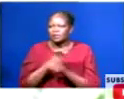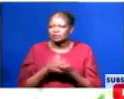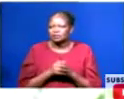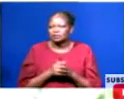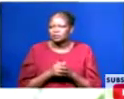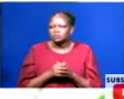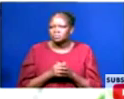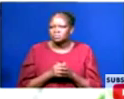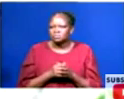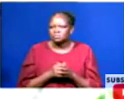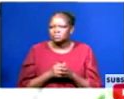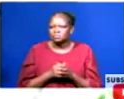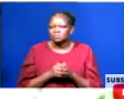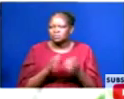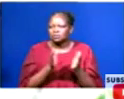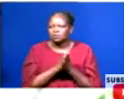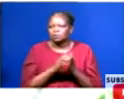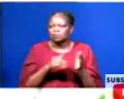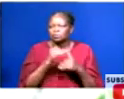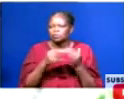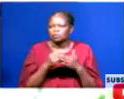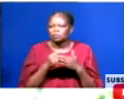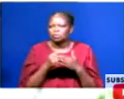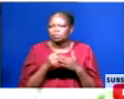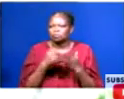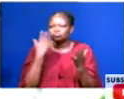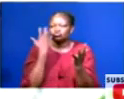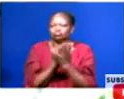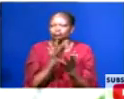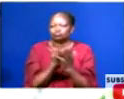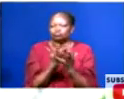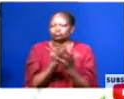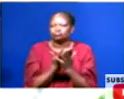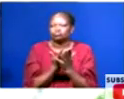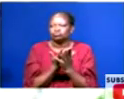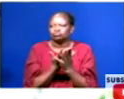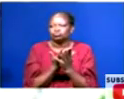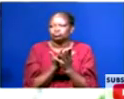And we were all put in the maximum prison jail